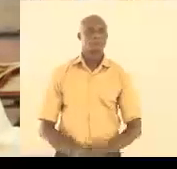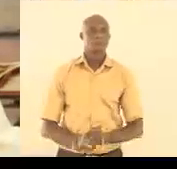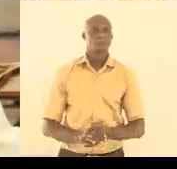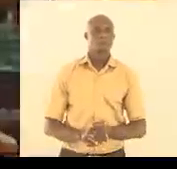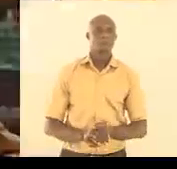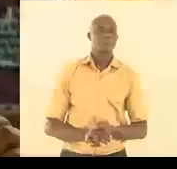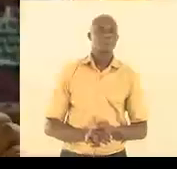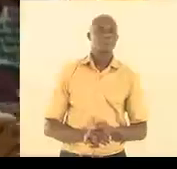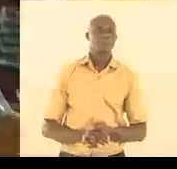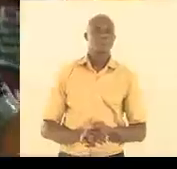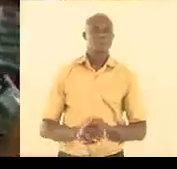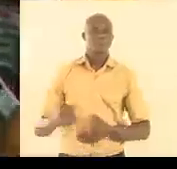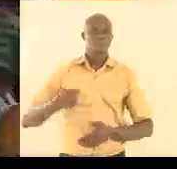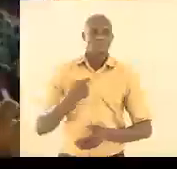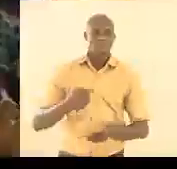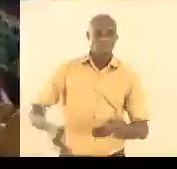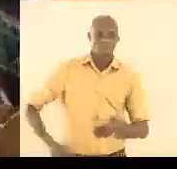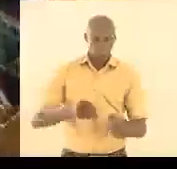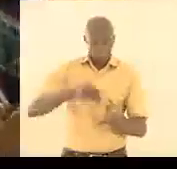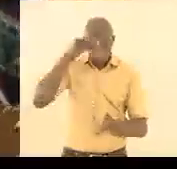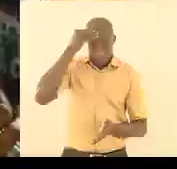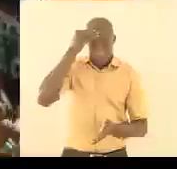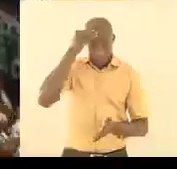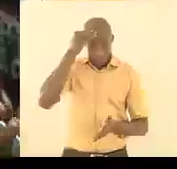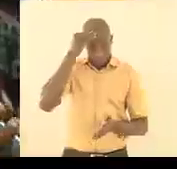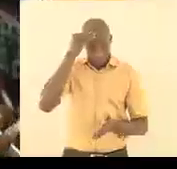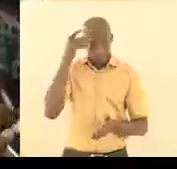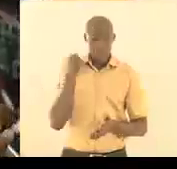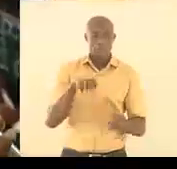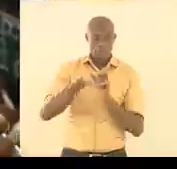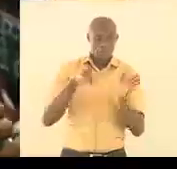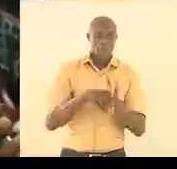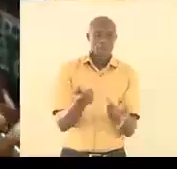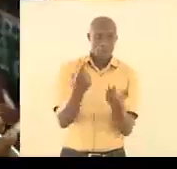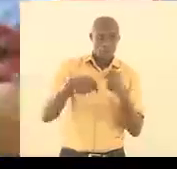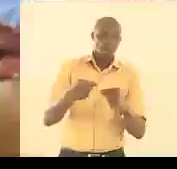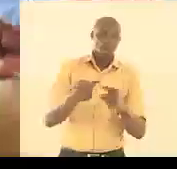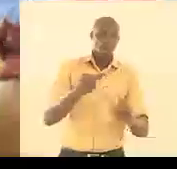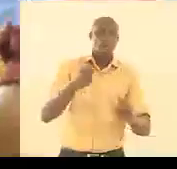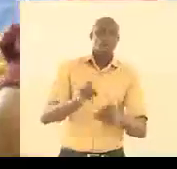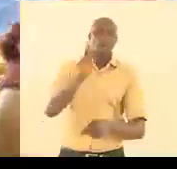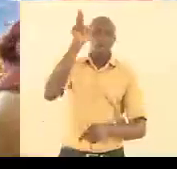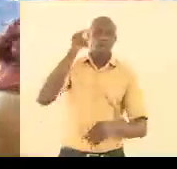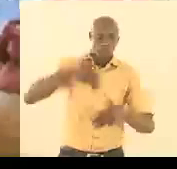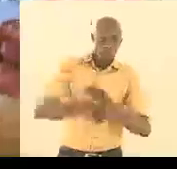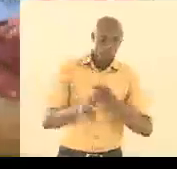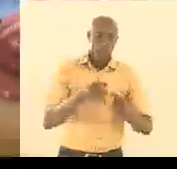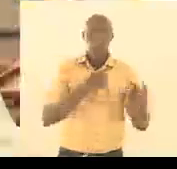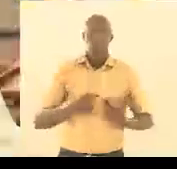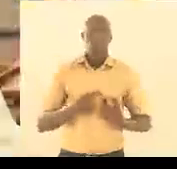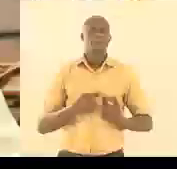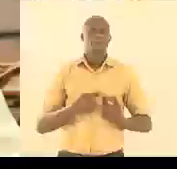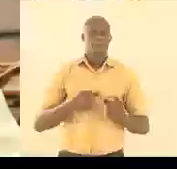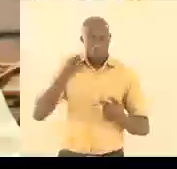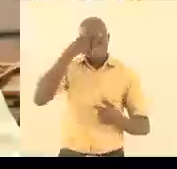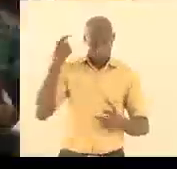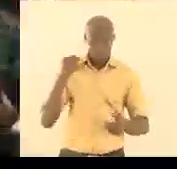so. We should let the commandments descend from our head to our hearts. Because if it is in our hearts,